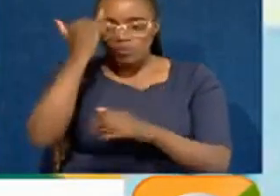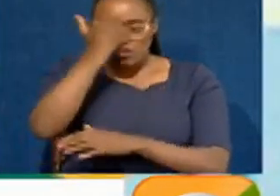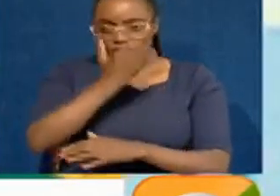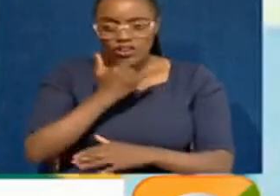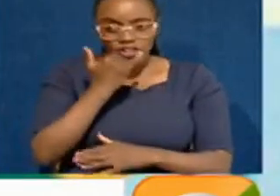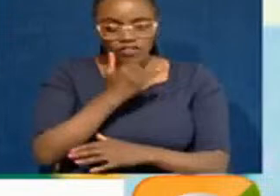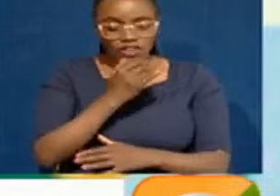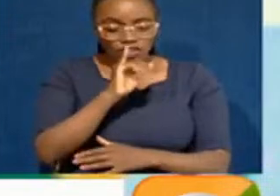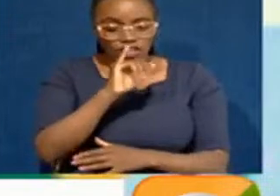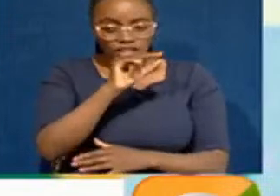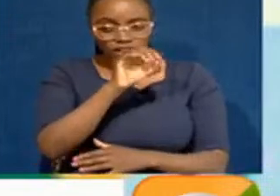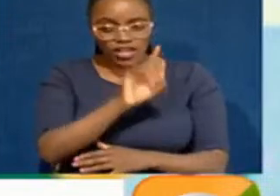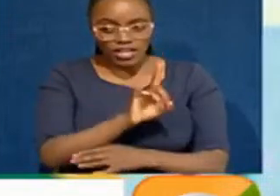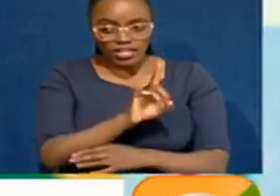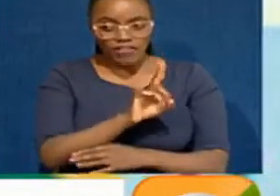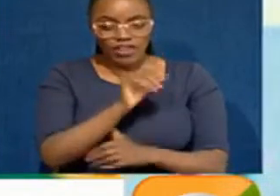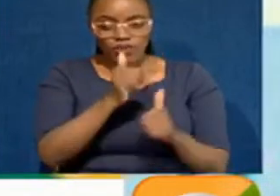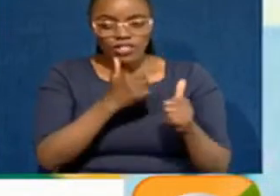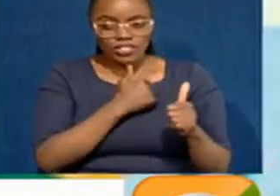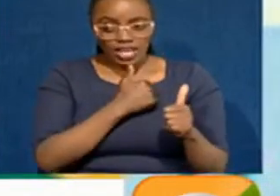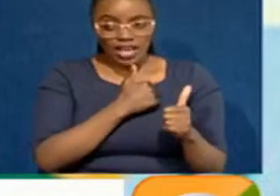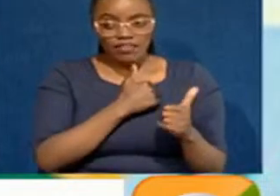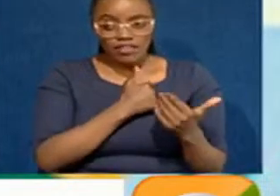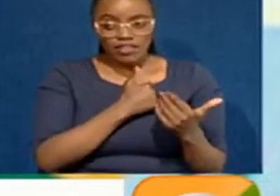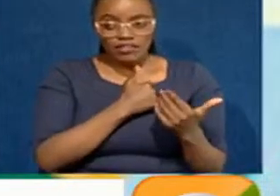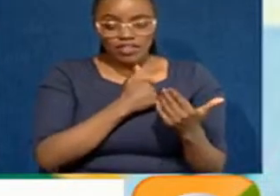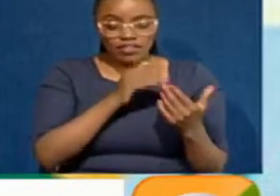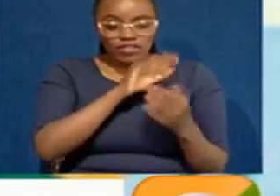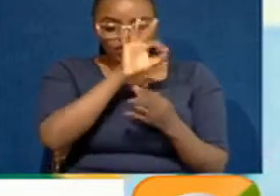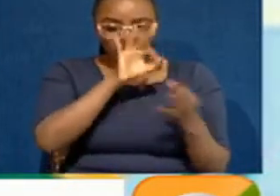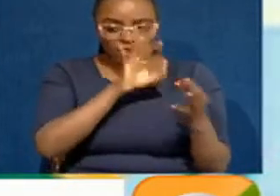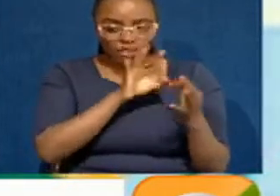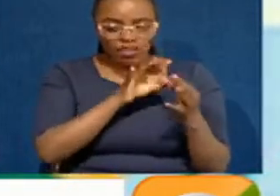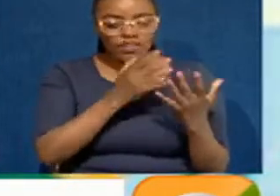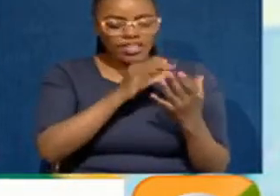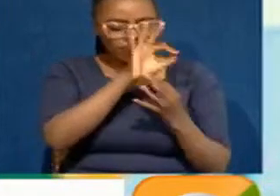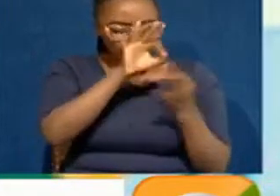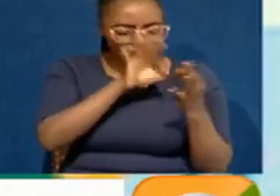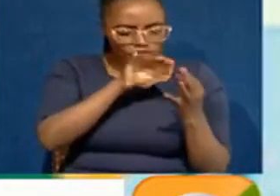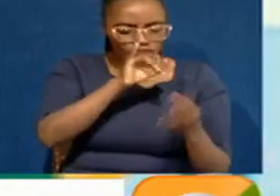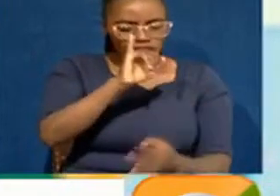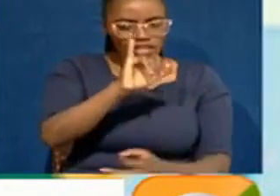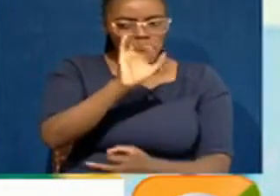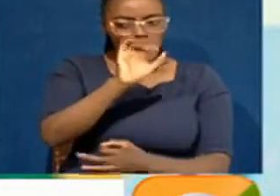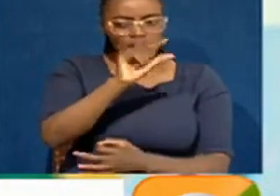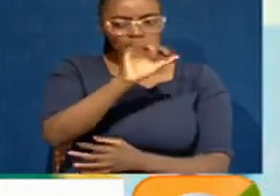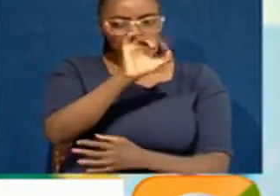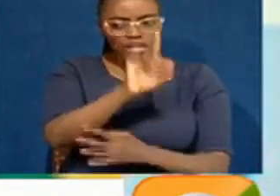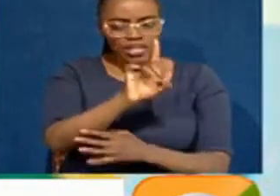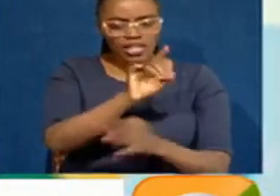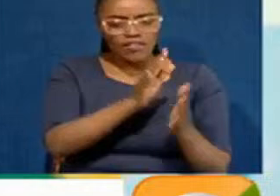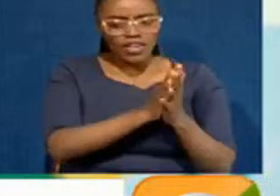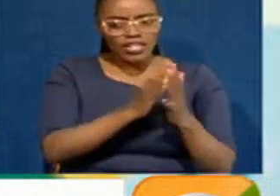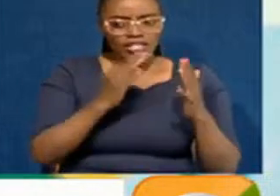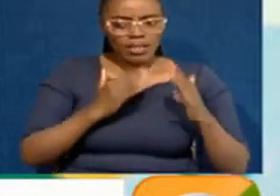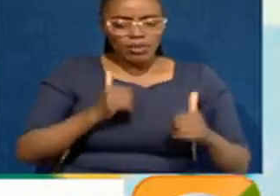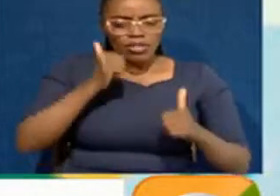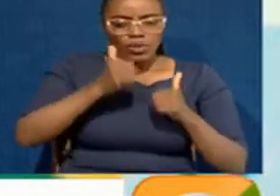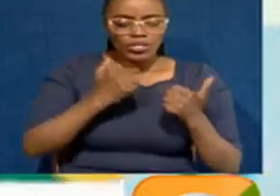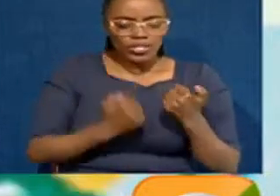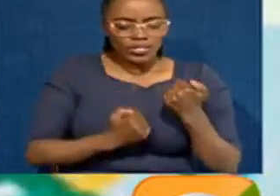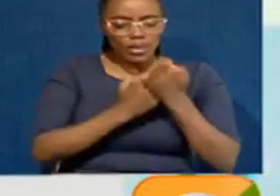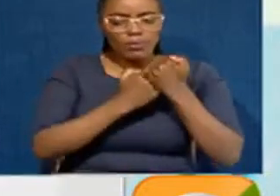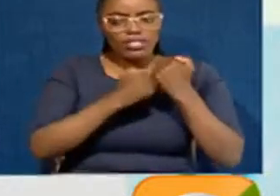IGAD Climate Prediction and Application Center is a specialized institution of IGAD. IGAD is an intergovernmental body with 8 member